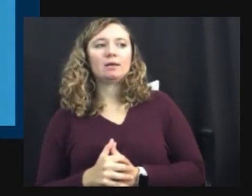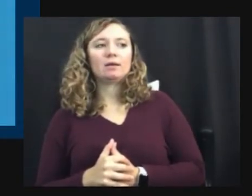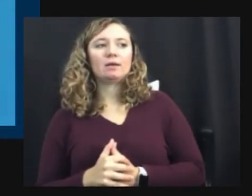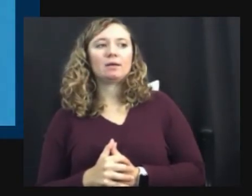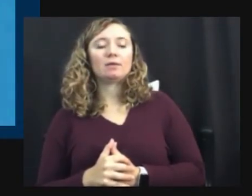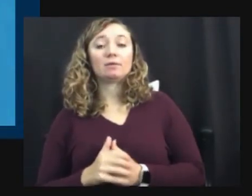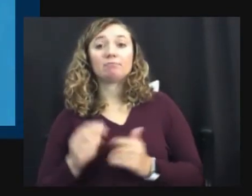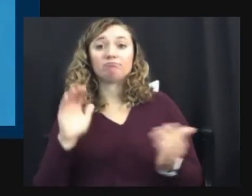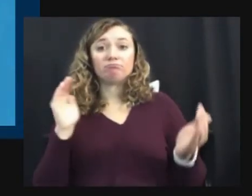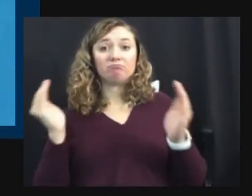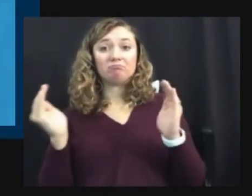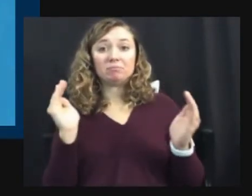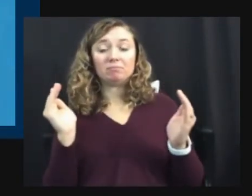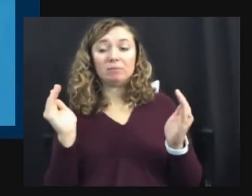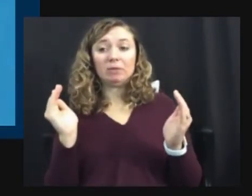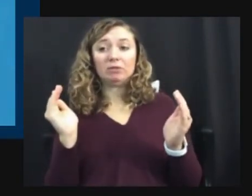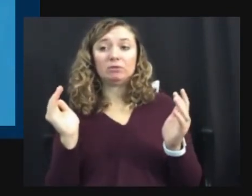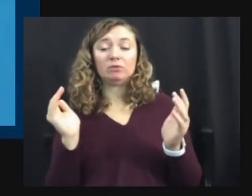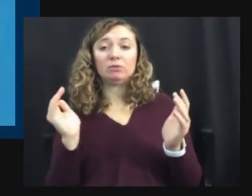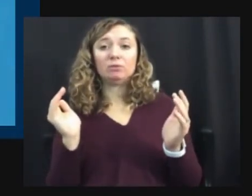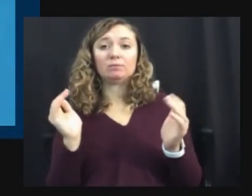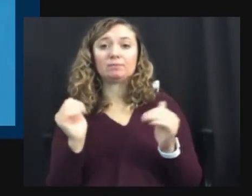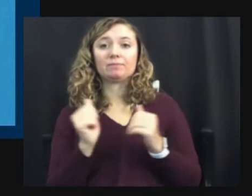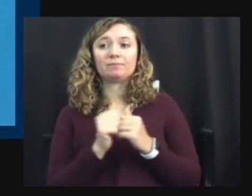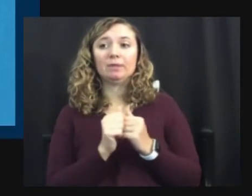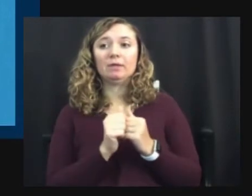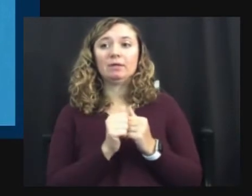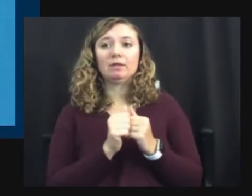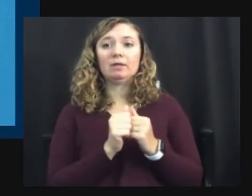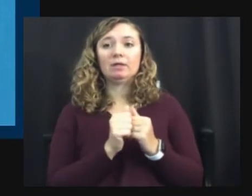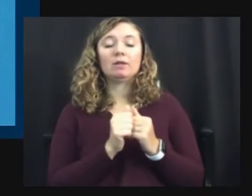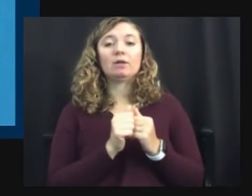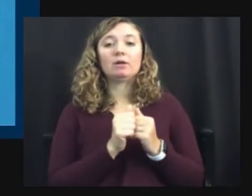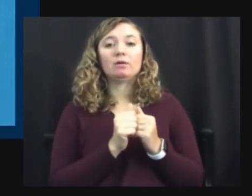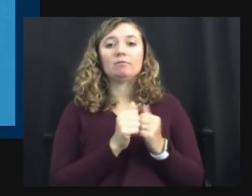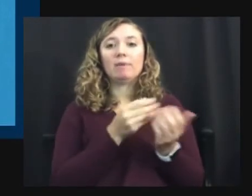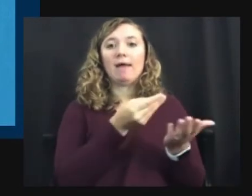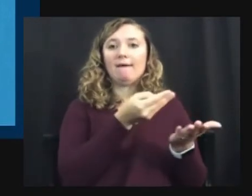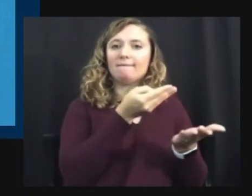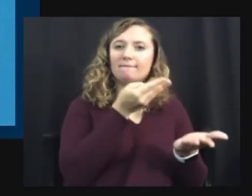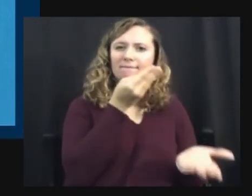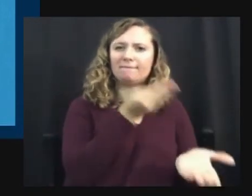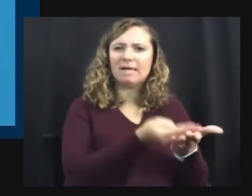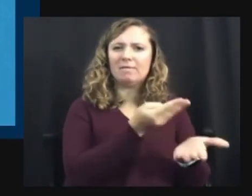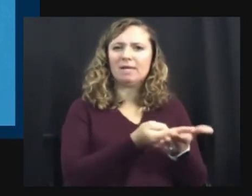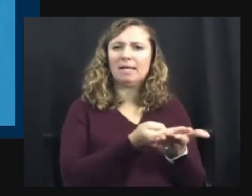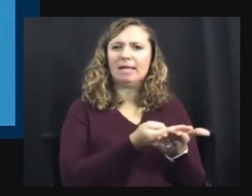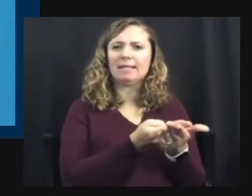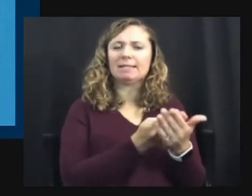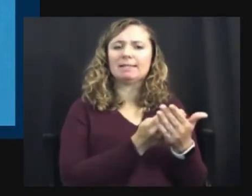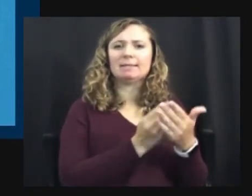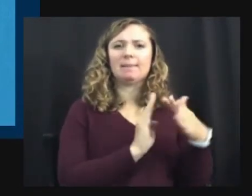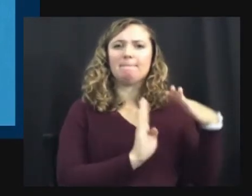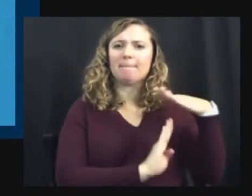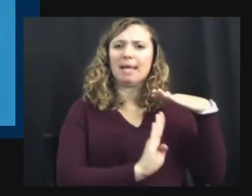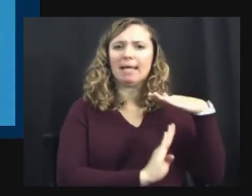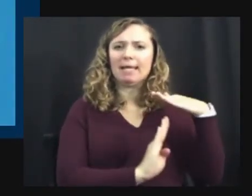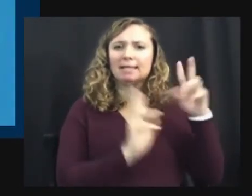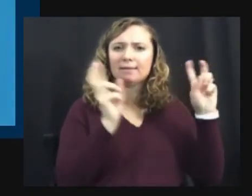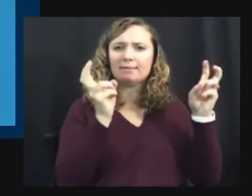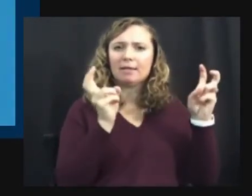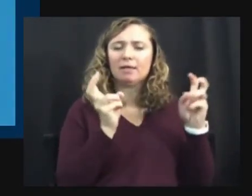compared to what everyone is calling the evidence base of like, if you enroll your child in this